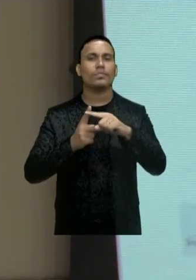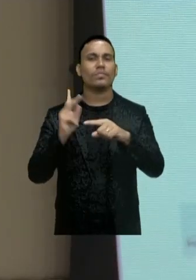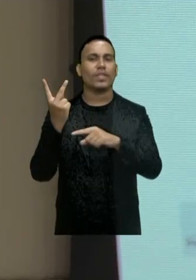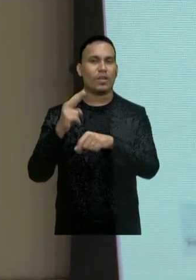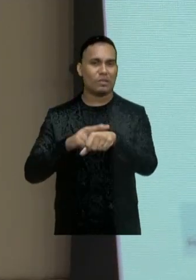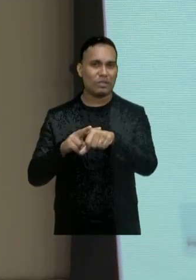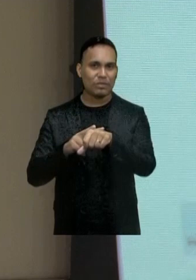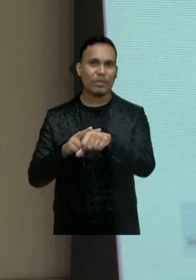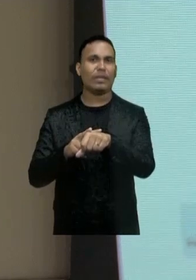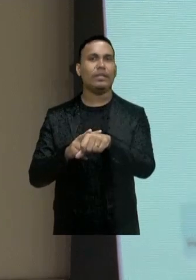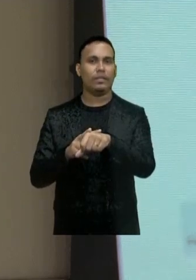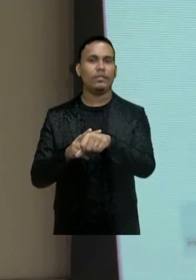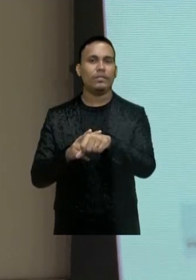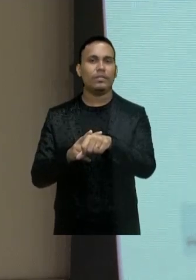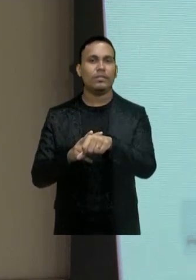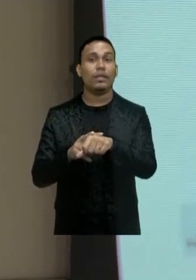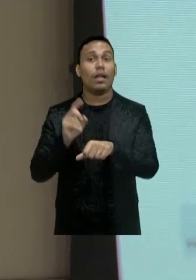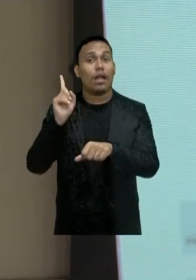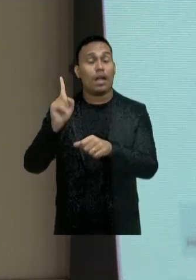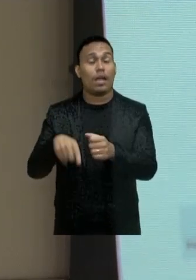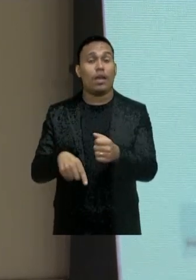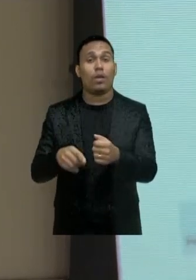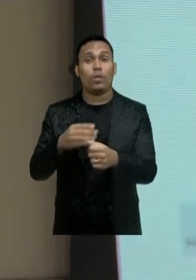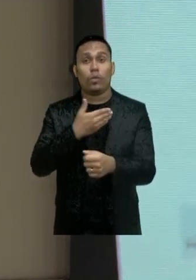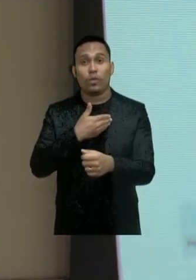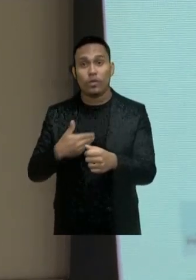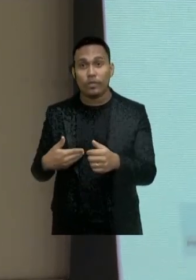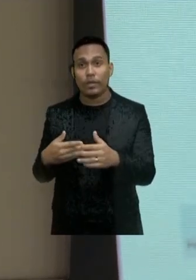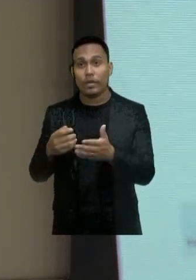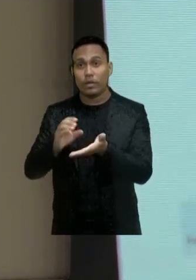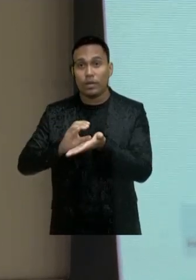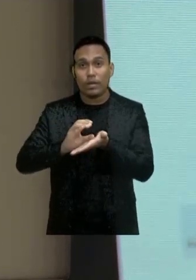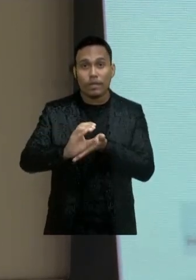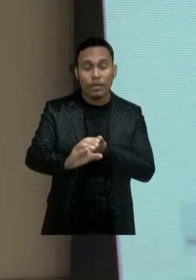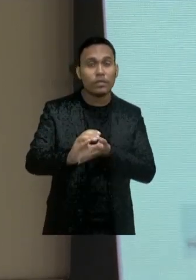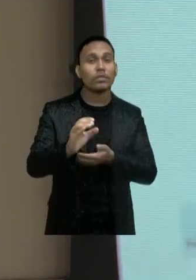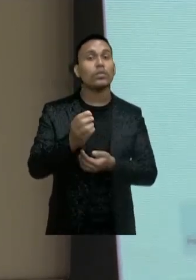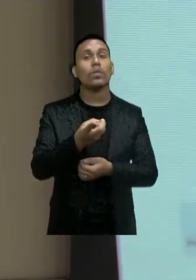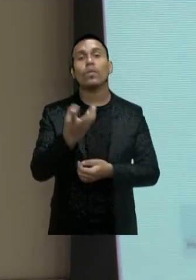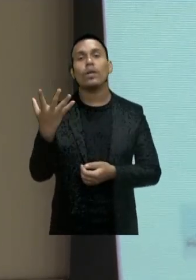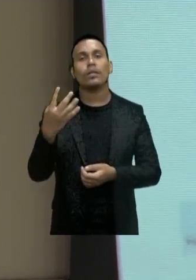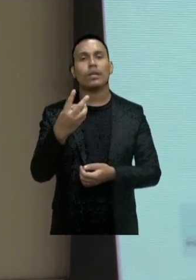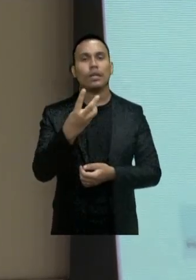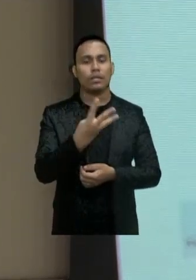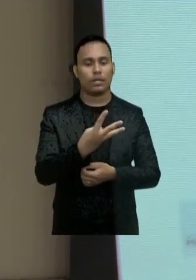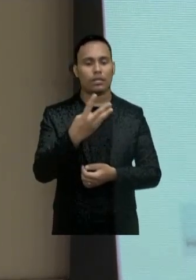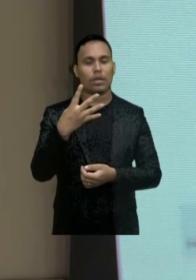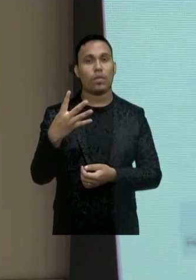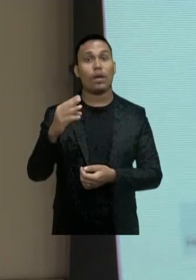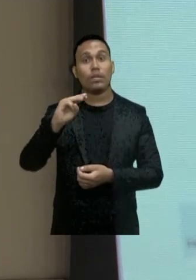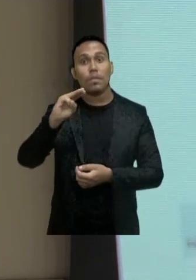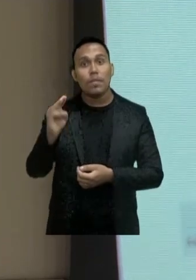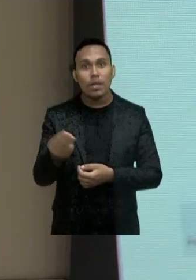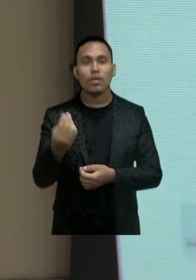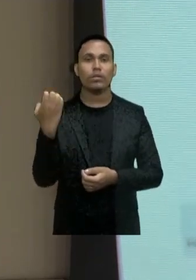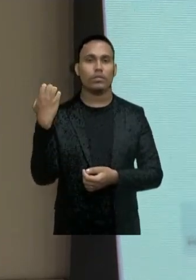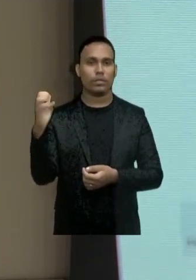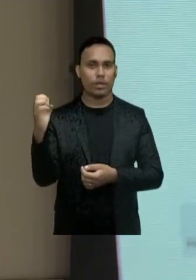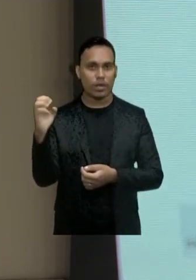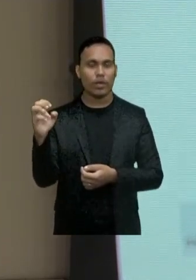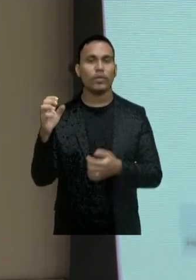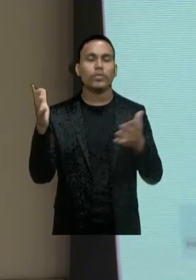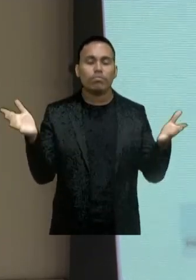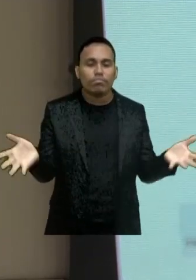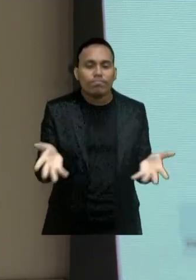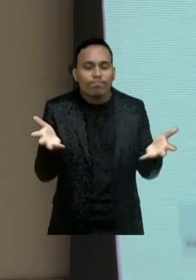regarding green hydrogen. It's, investments from the German government milhões de euros para